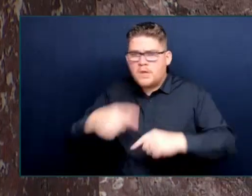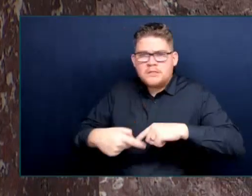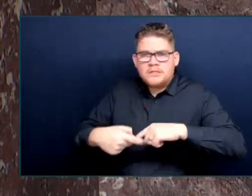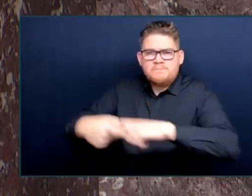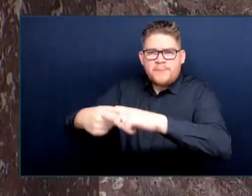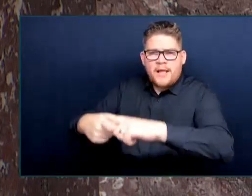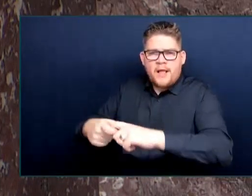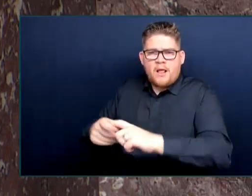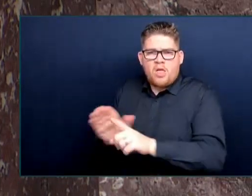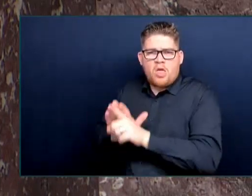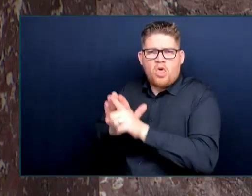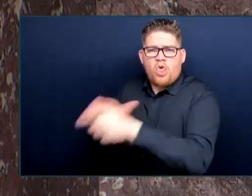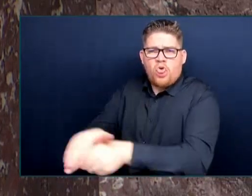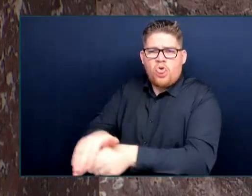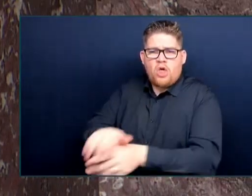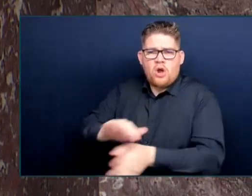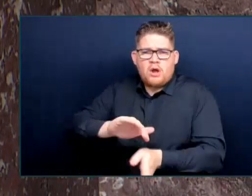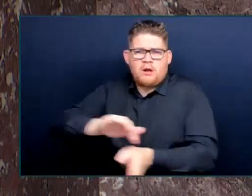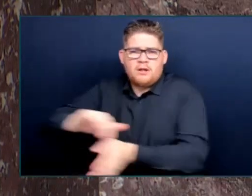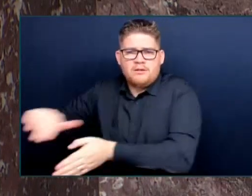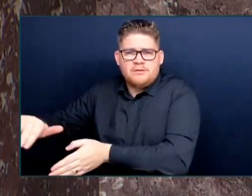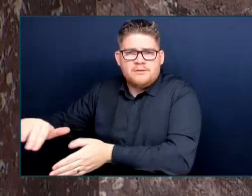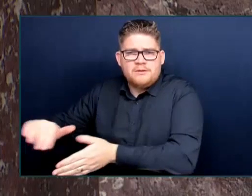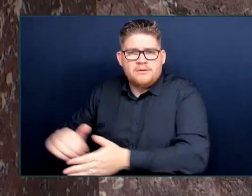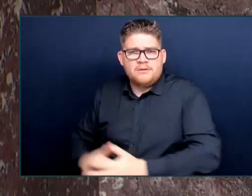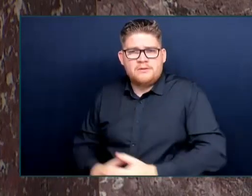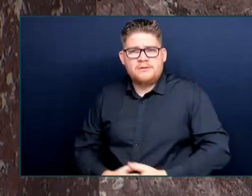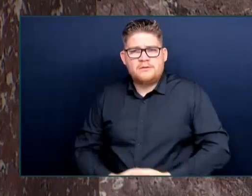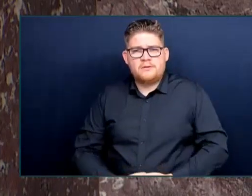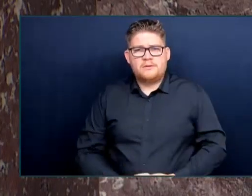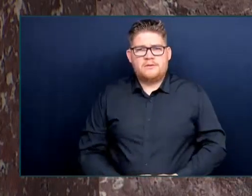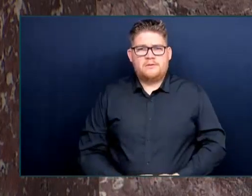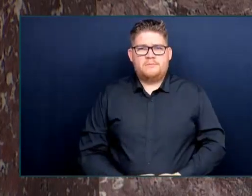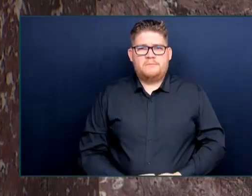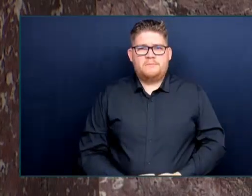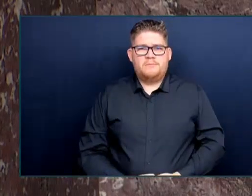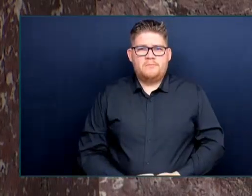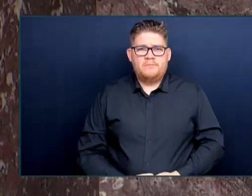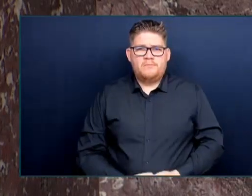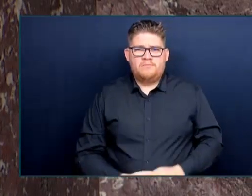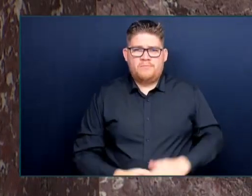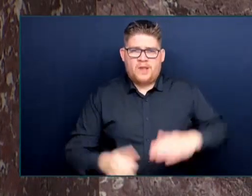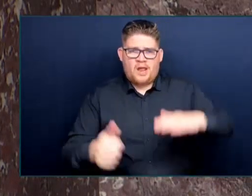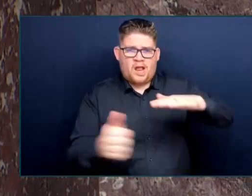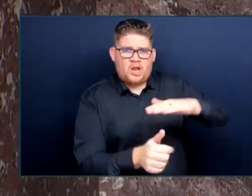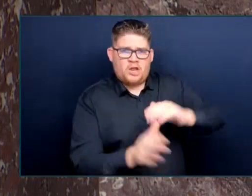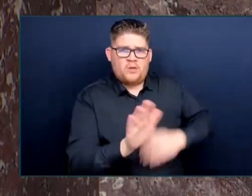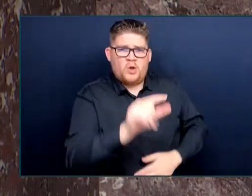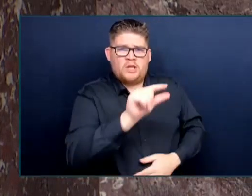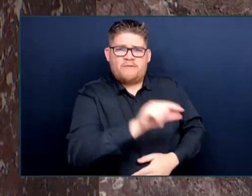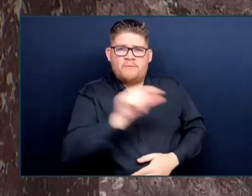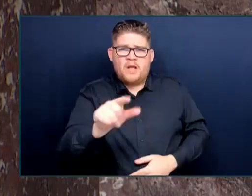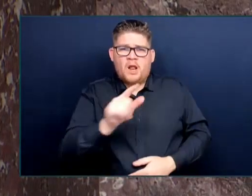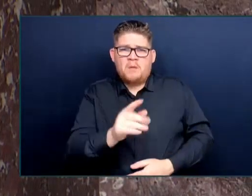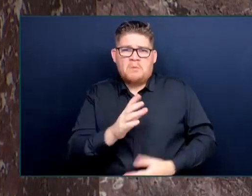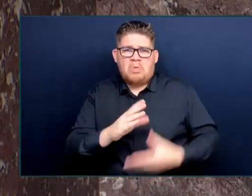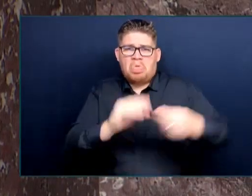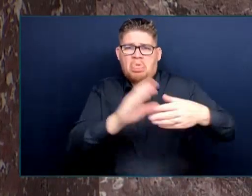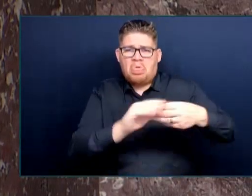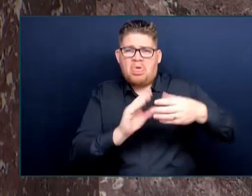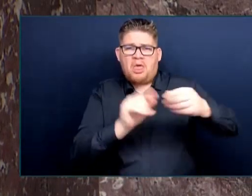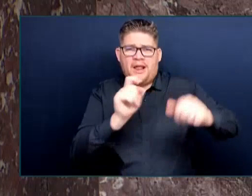hardworking doctors and nurses that speak out are facing swift justice and suspensions, but a